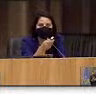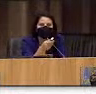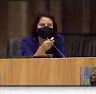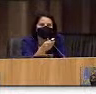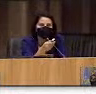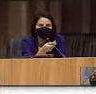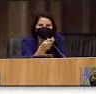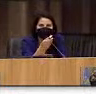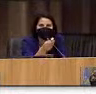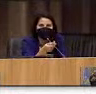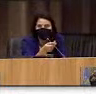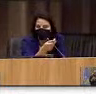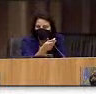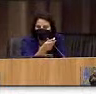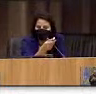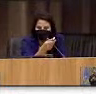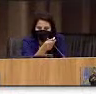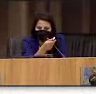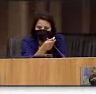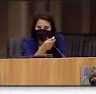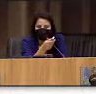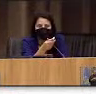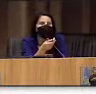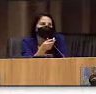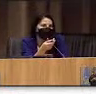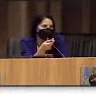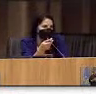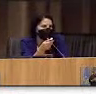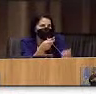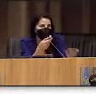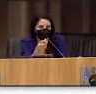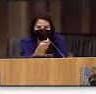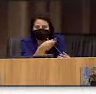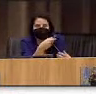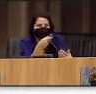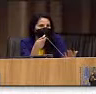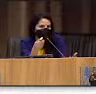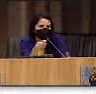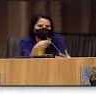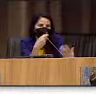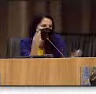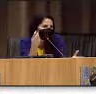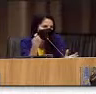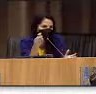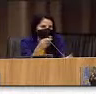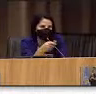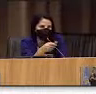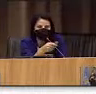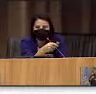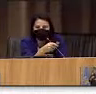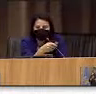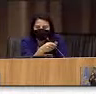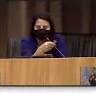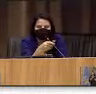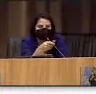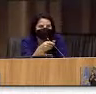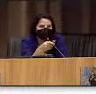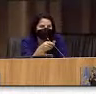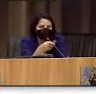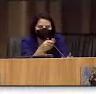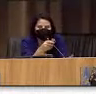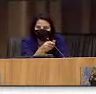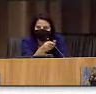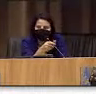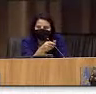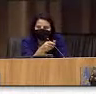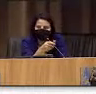maybe they were not asked. So the quality of the data in the files, we